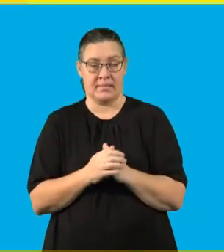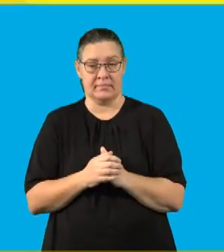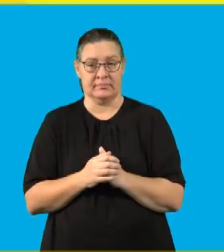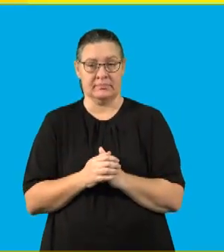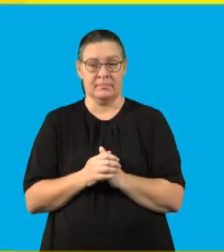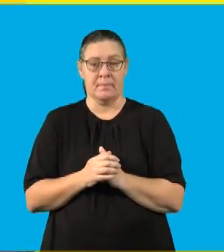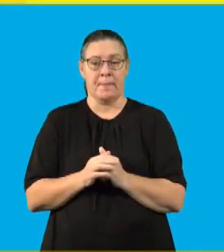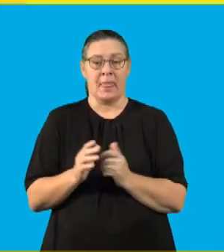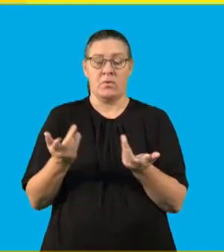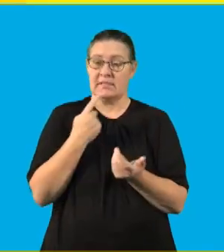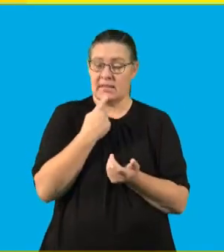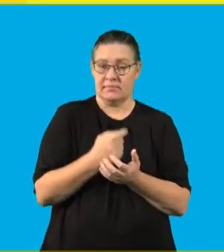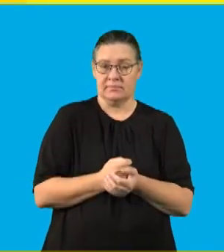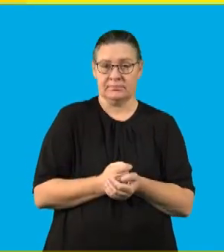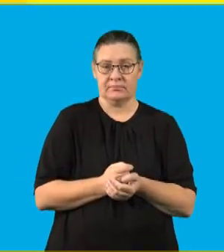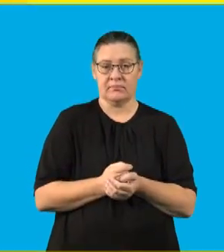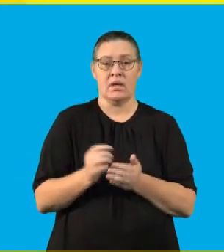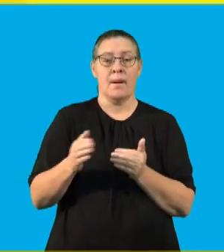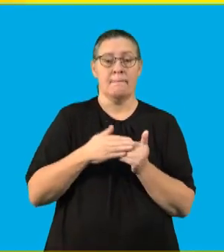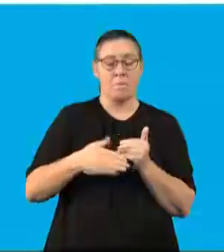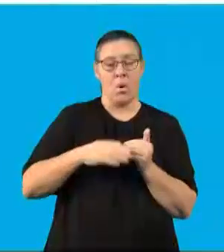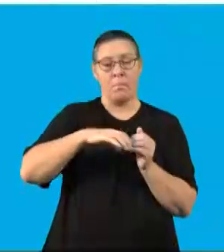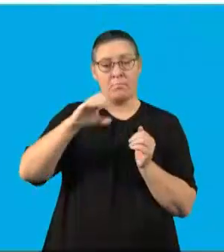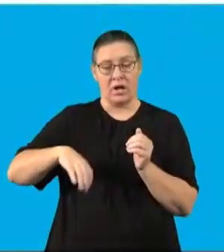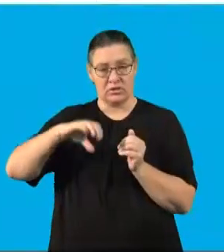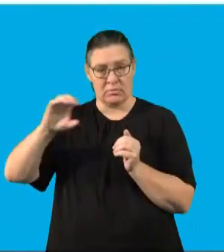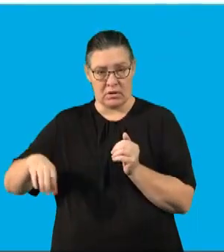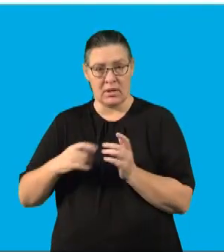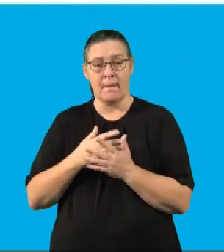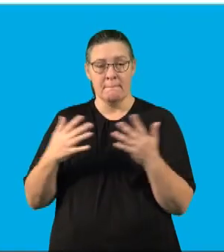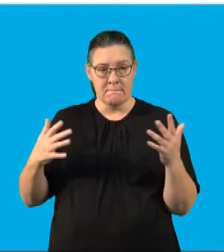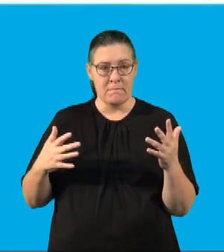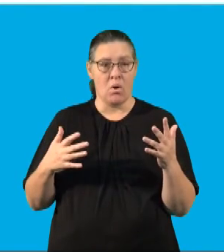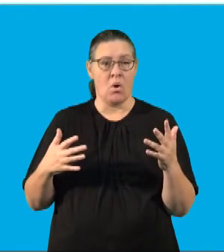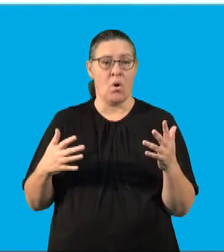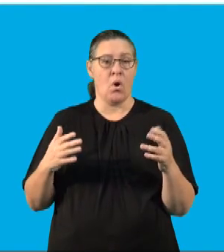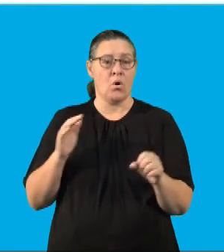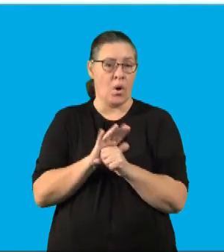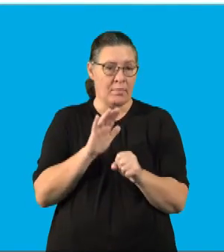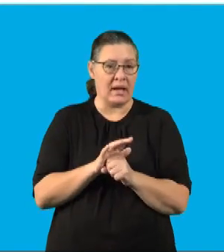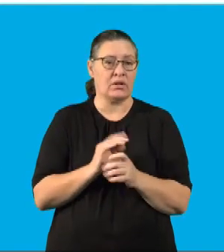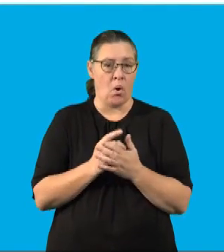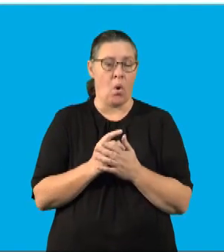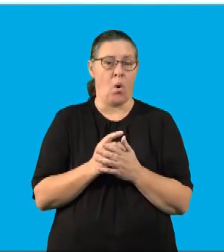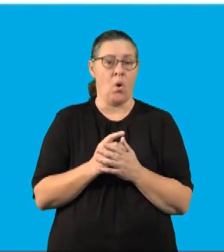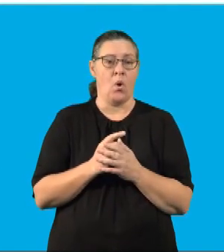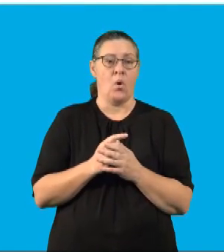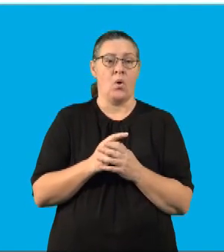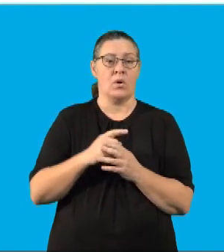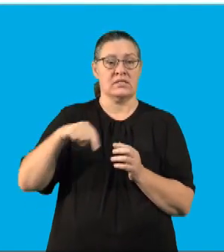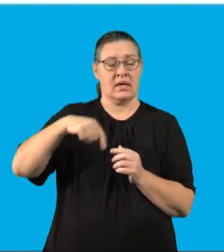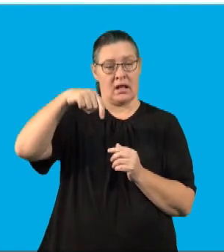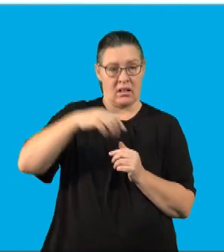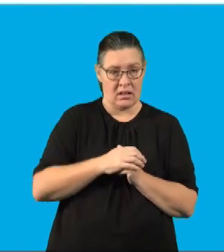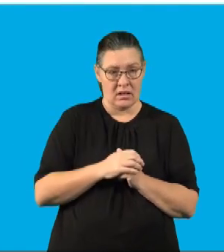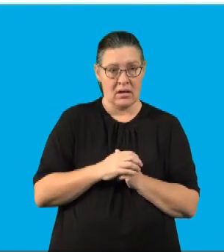compare them here? So we are saying more branched chains are said to be more compact or more spherical. They are compact